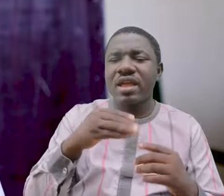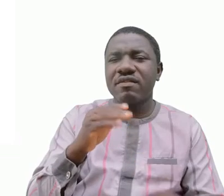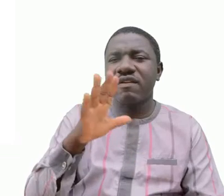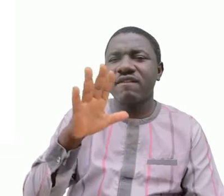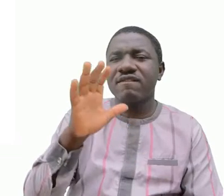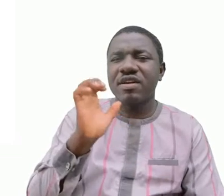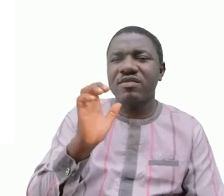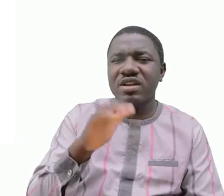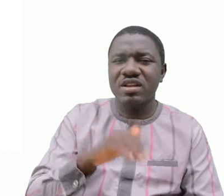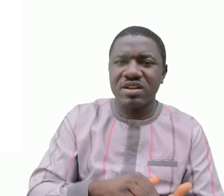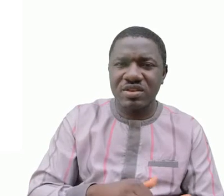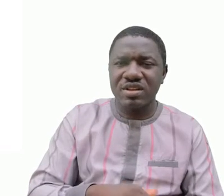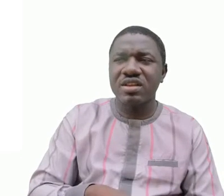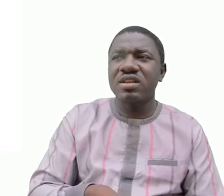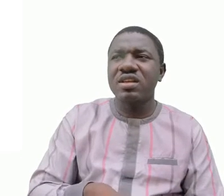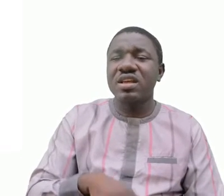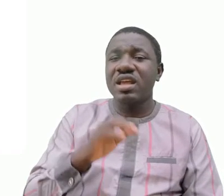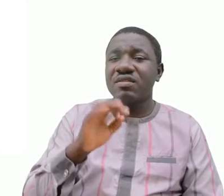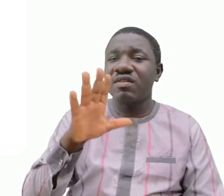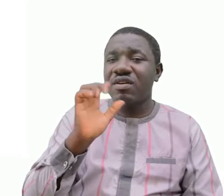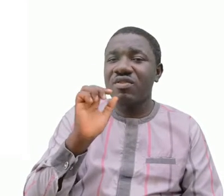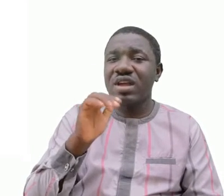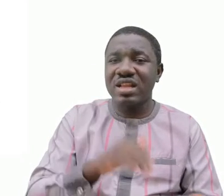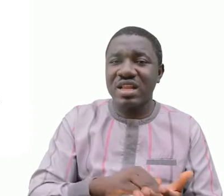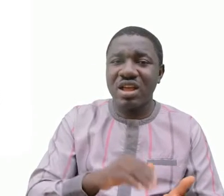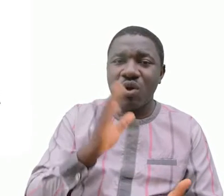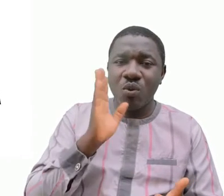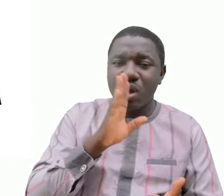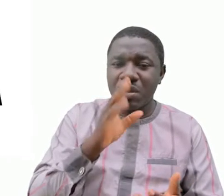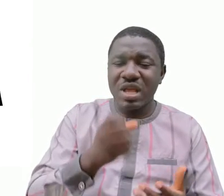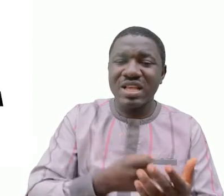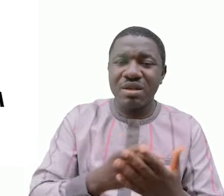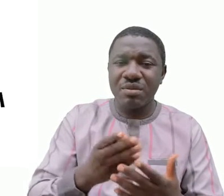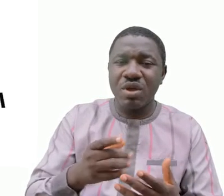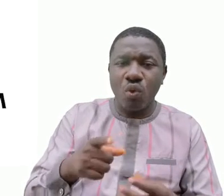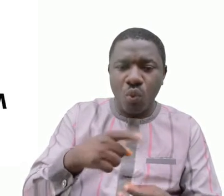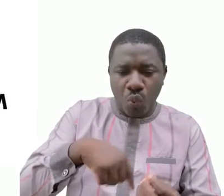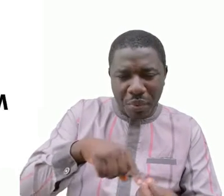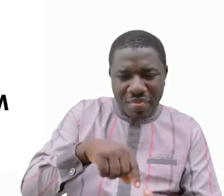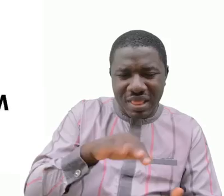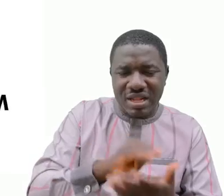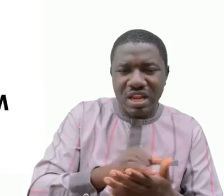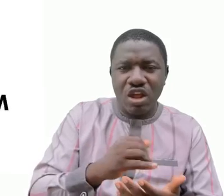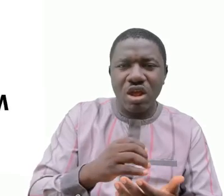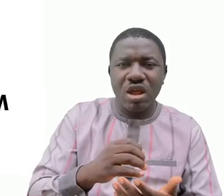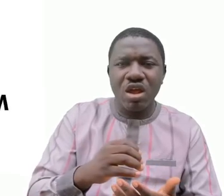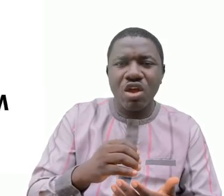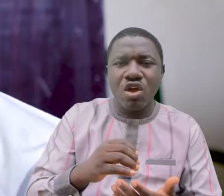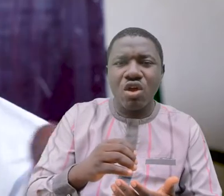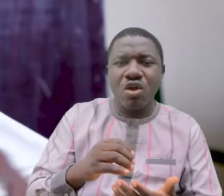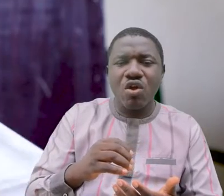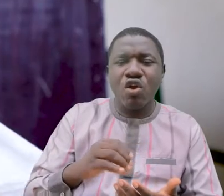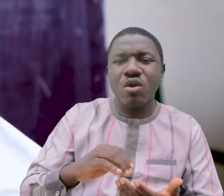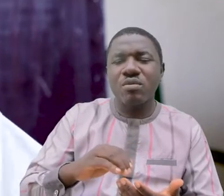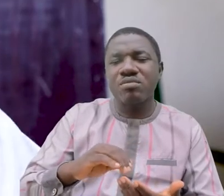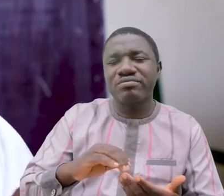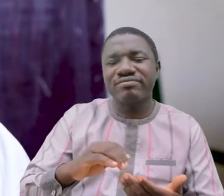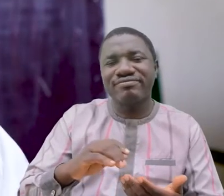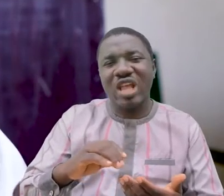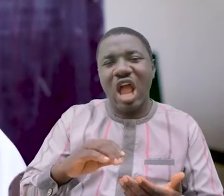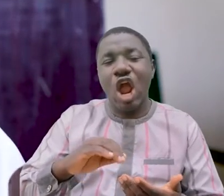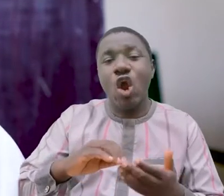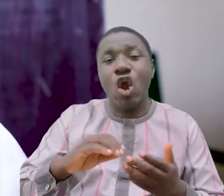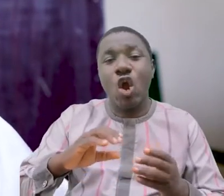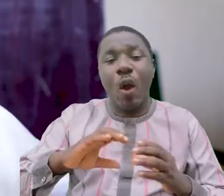100 people, you are given 500,000. And to say if that 500,000 is going to be spent within that